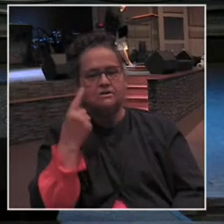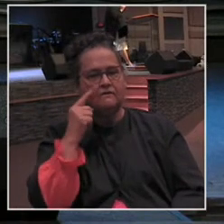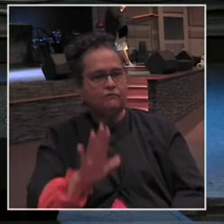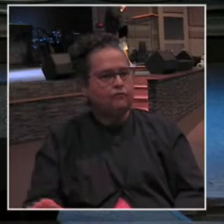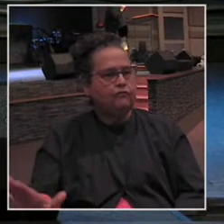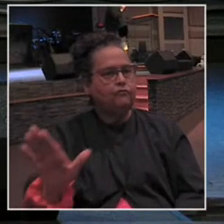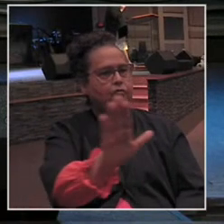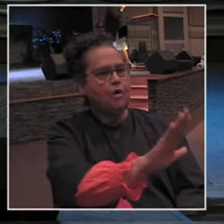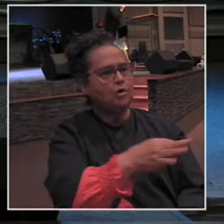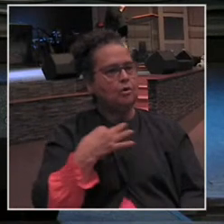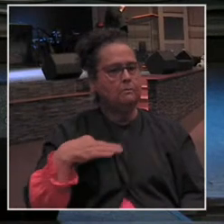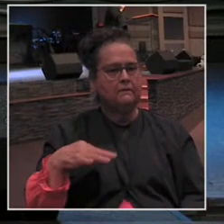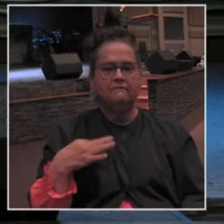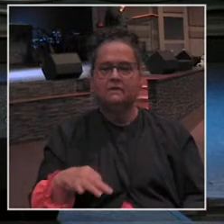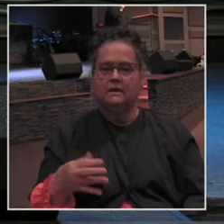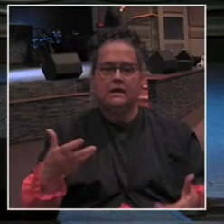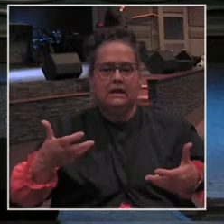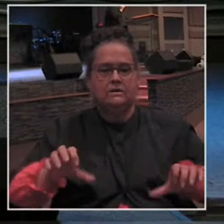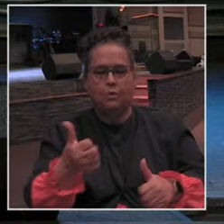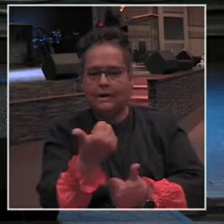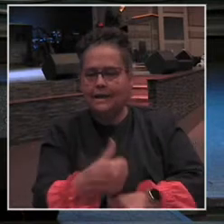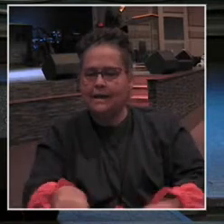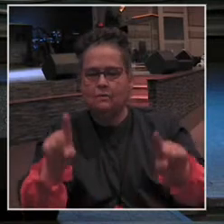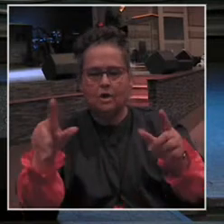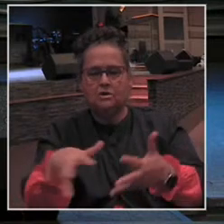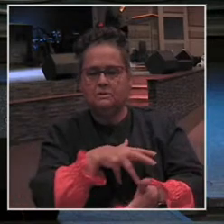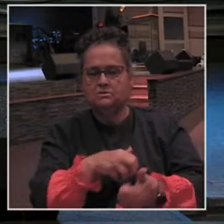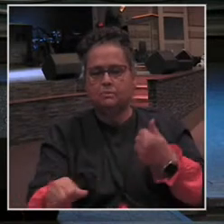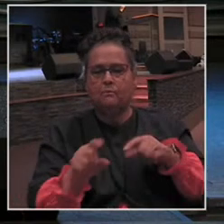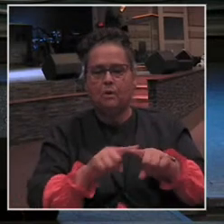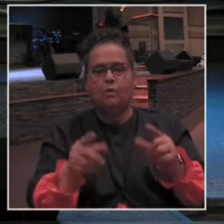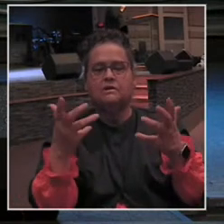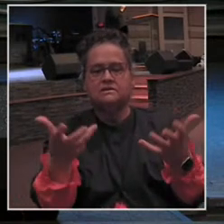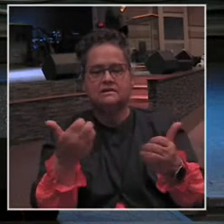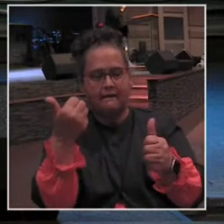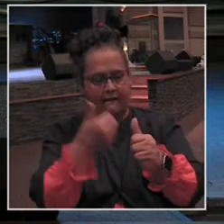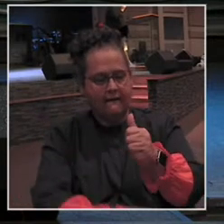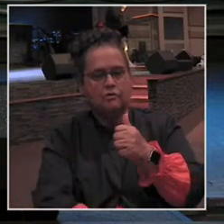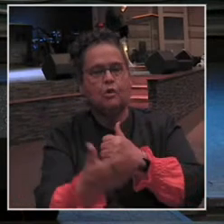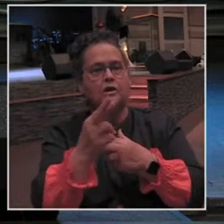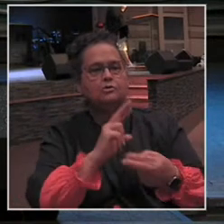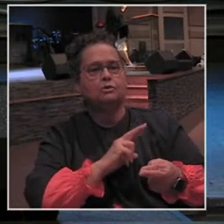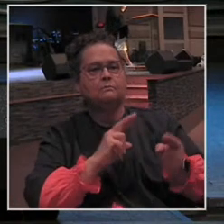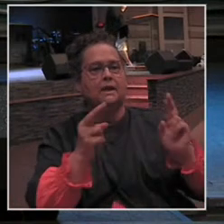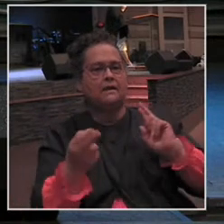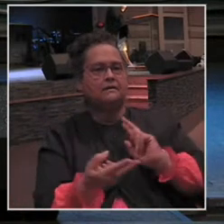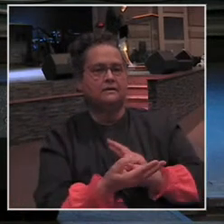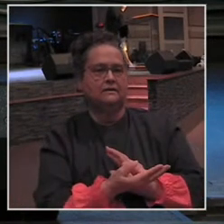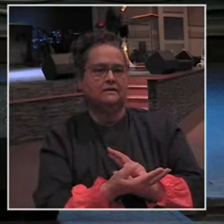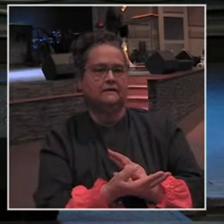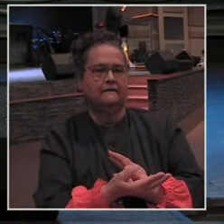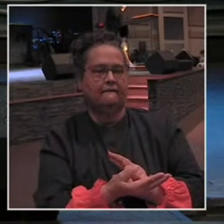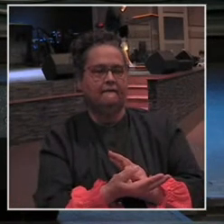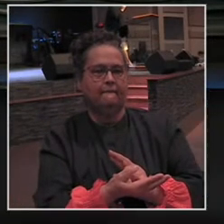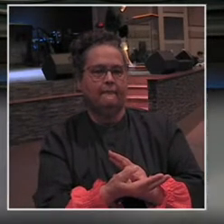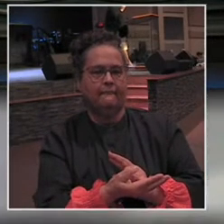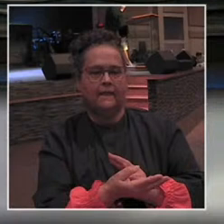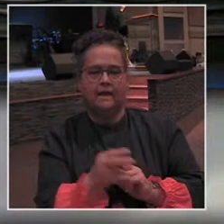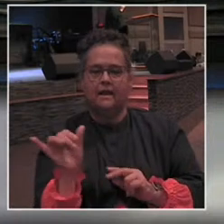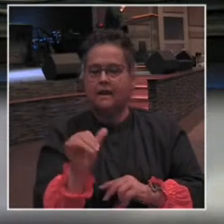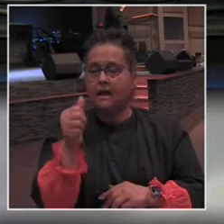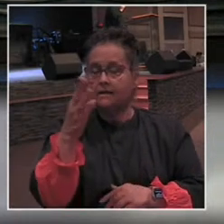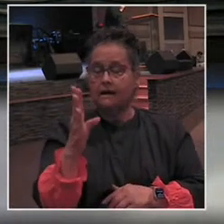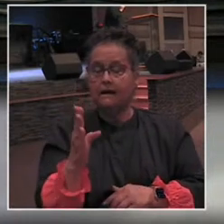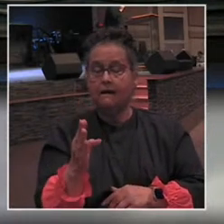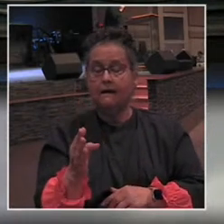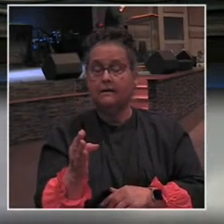sake. He does not want anyone to be destroyed, but wants everyone to repent." Just like God